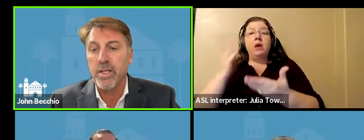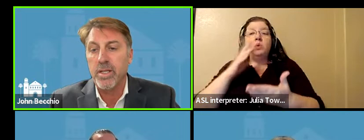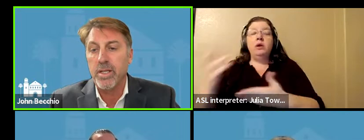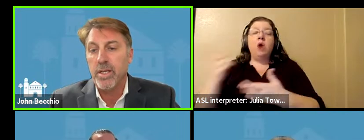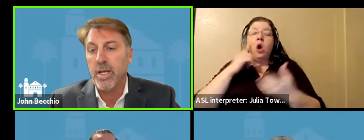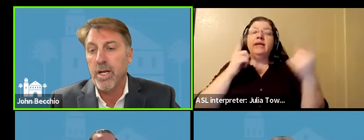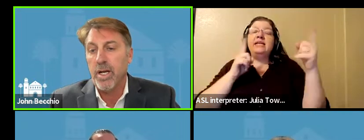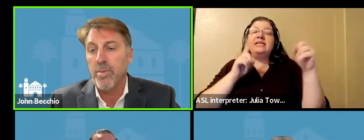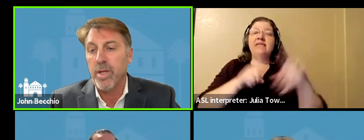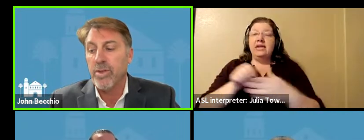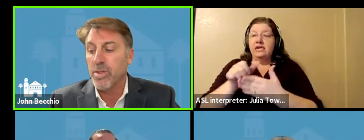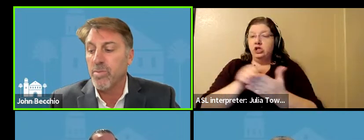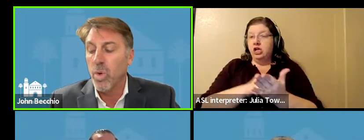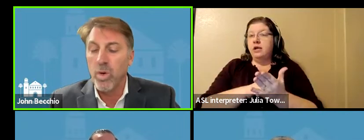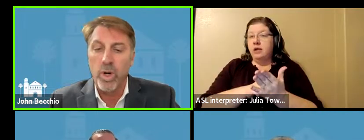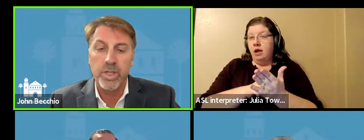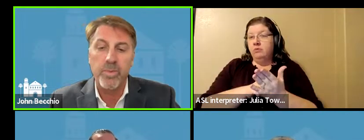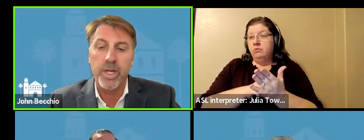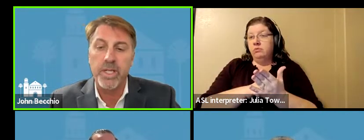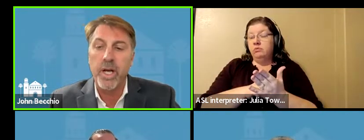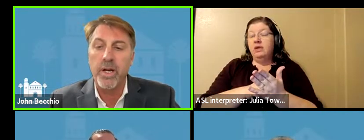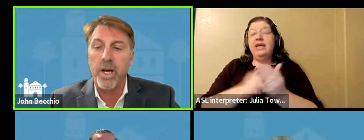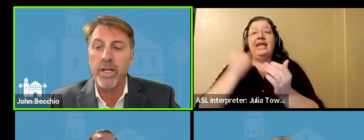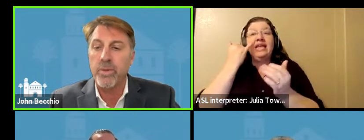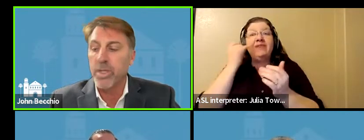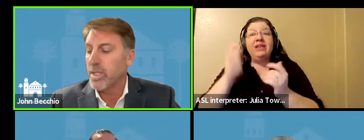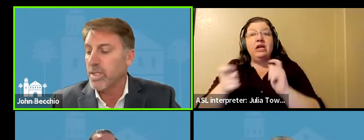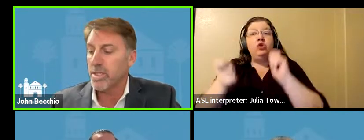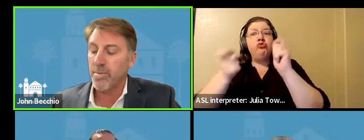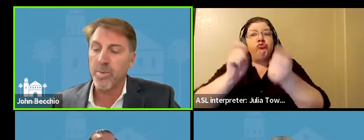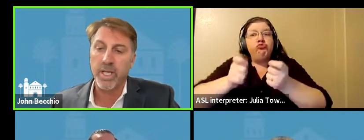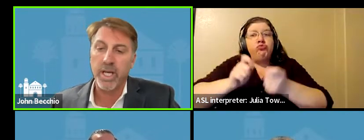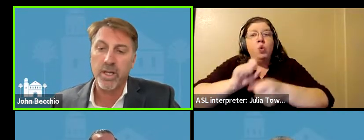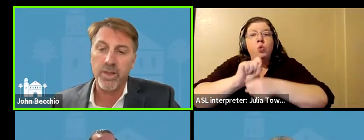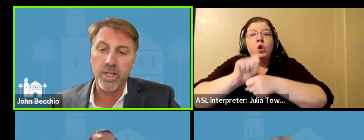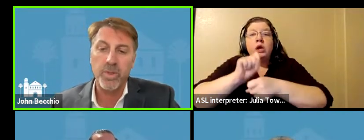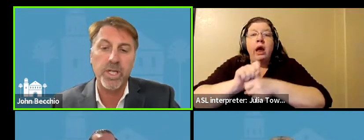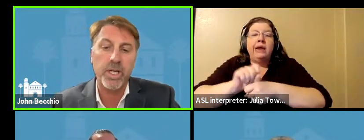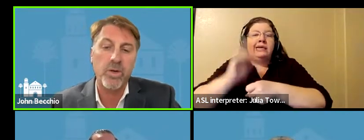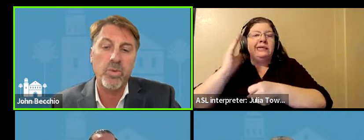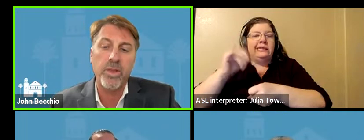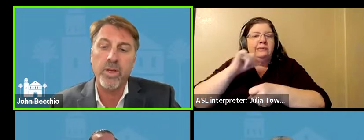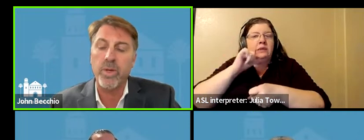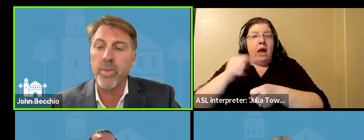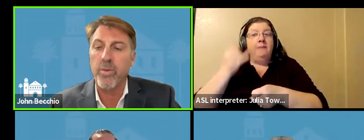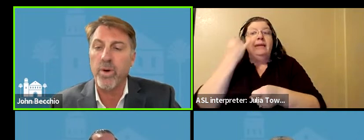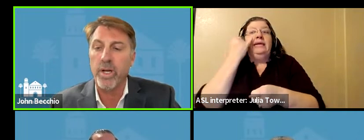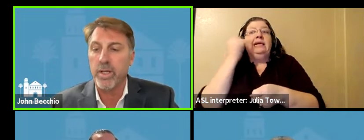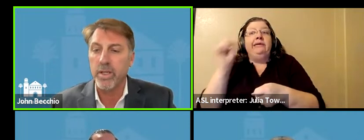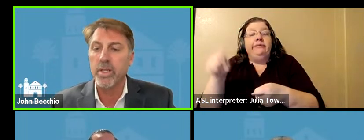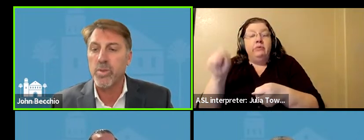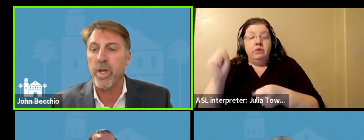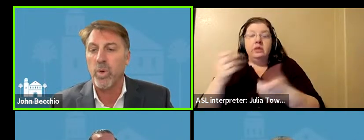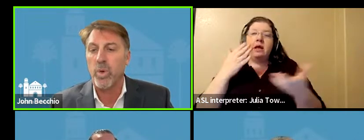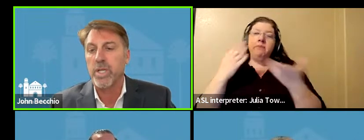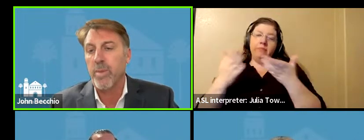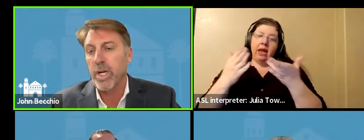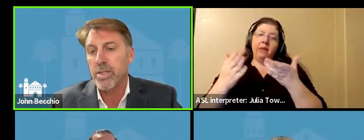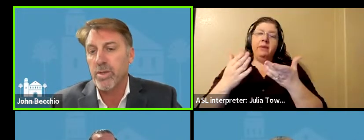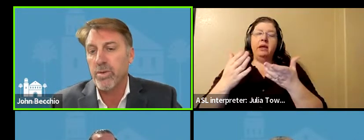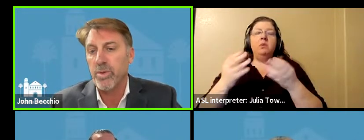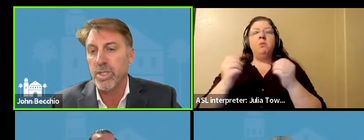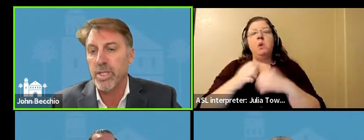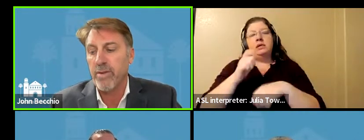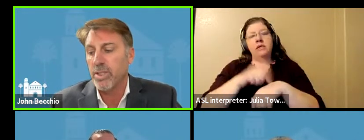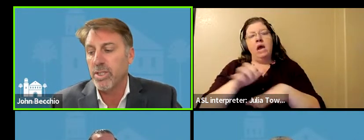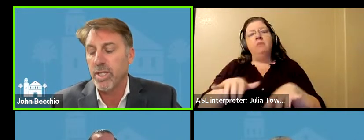consent. Okay. If there's more work to be done on it, which doesn't seem to be the case on this particular one, then we may want to spend more time on